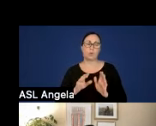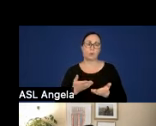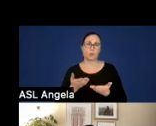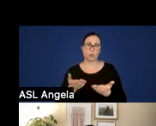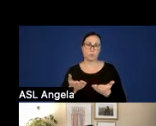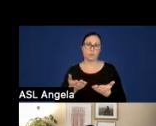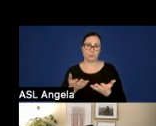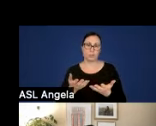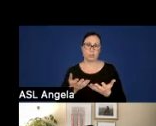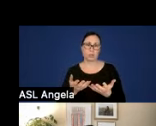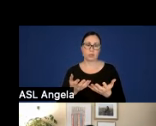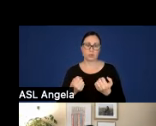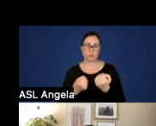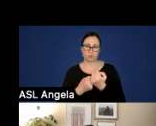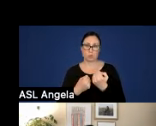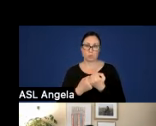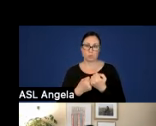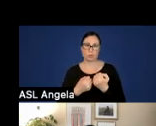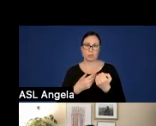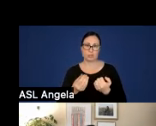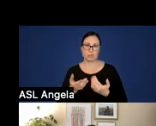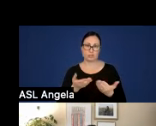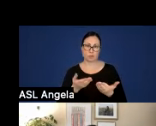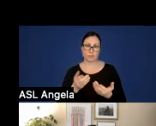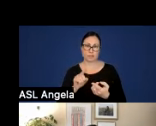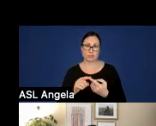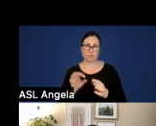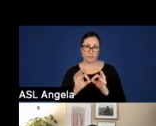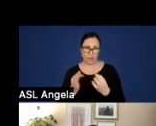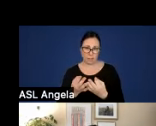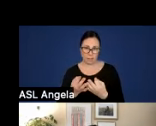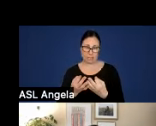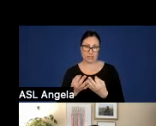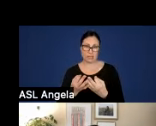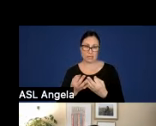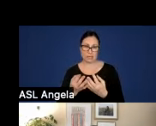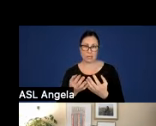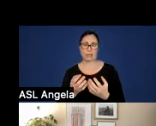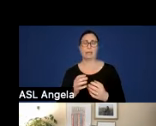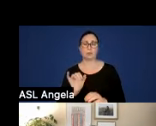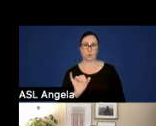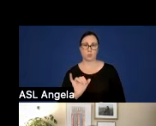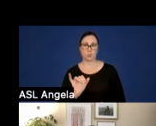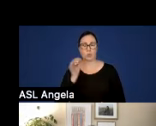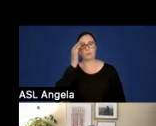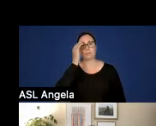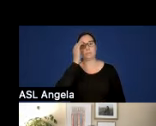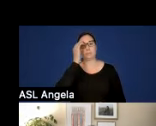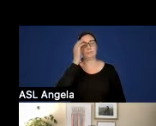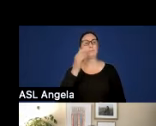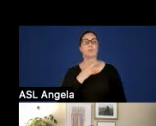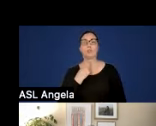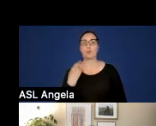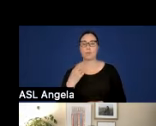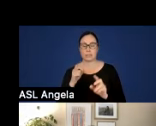wraparound supports and services to family members. So we'll start with a critical look at a typical risk assessment form used